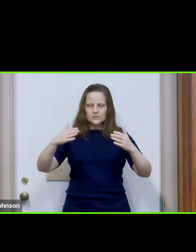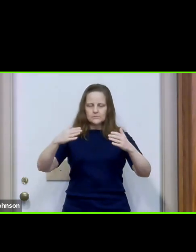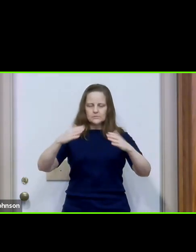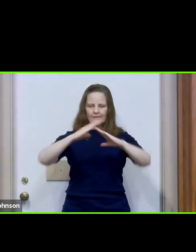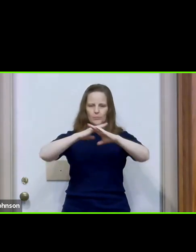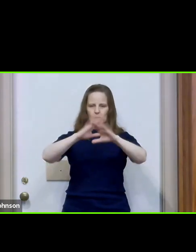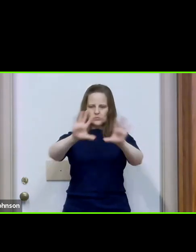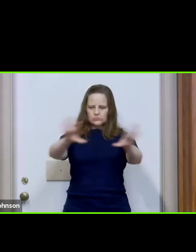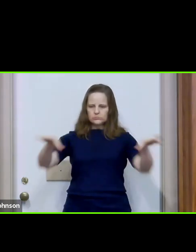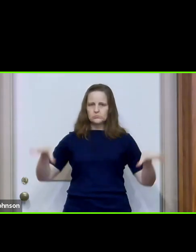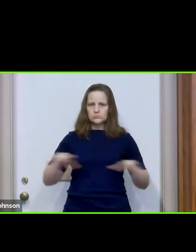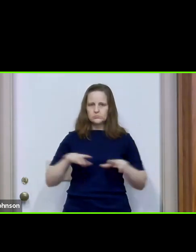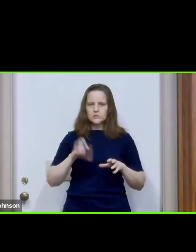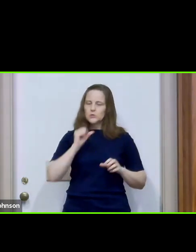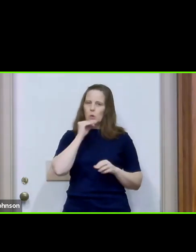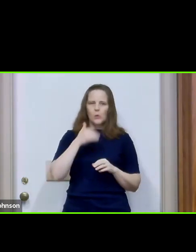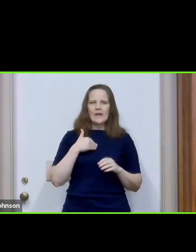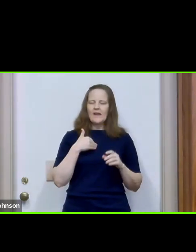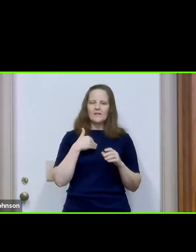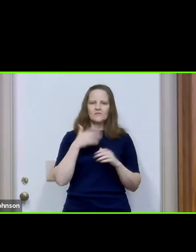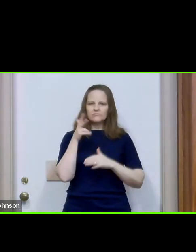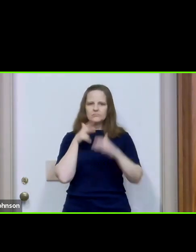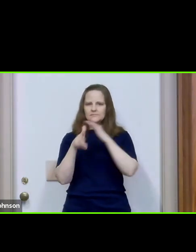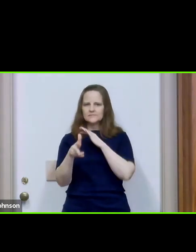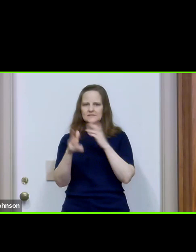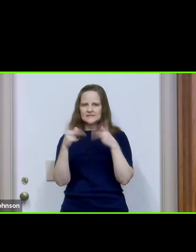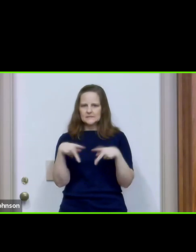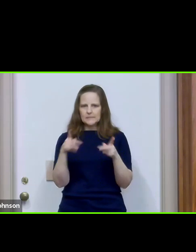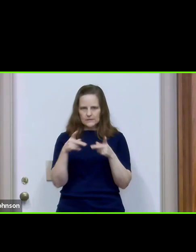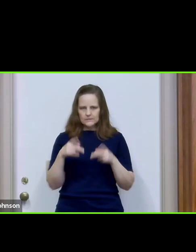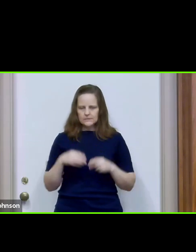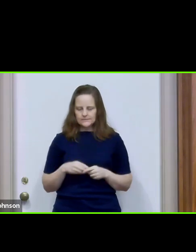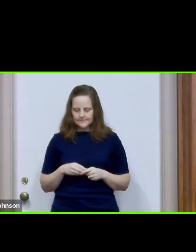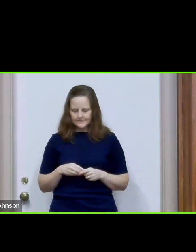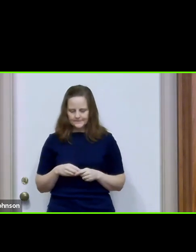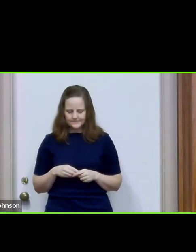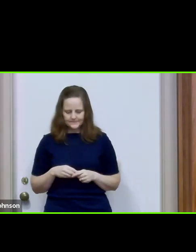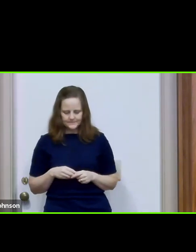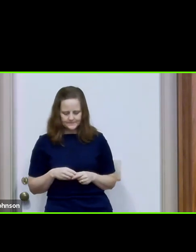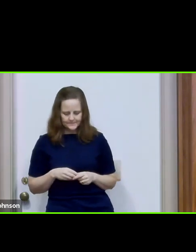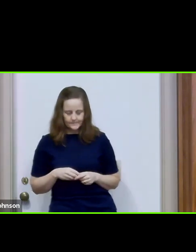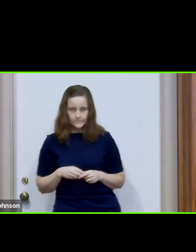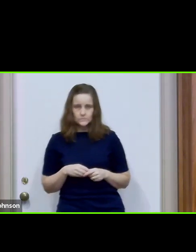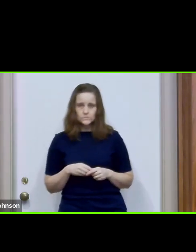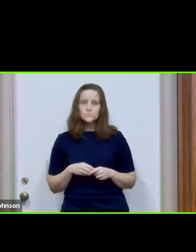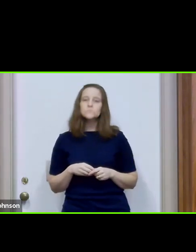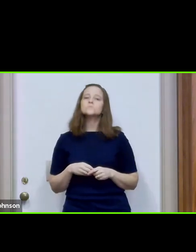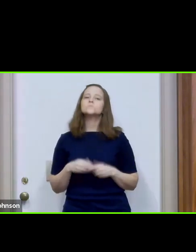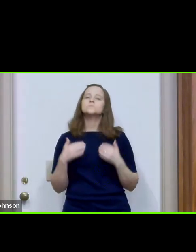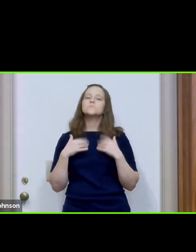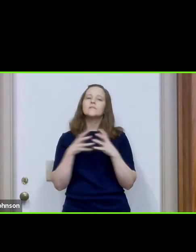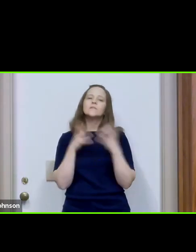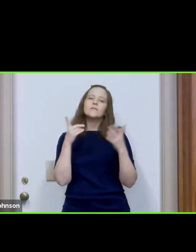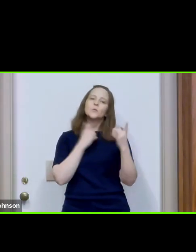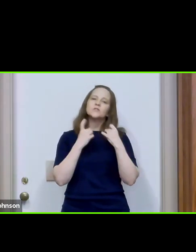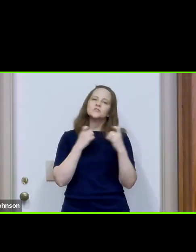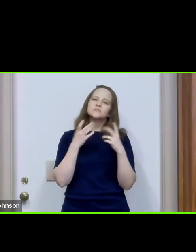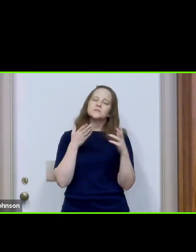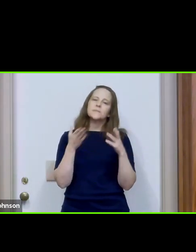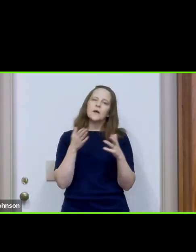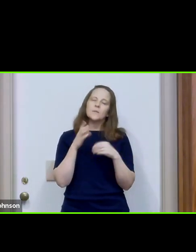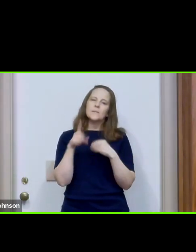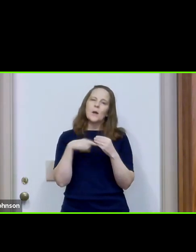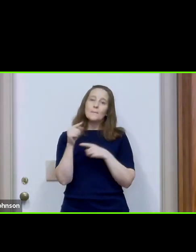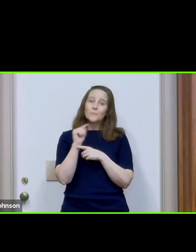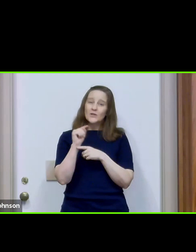won't have individuals part of our university community parking in that area. And there are a lot of questions in the past around restroom